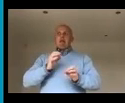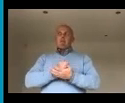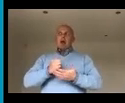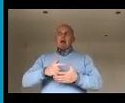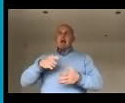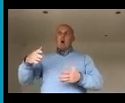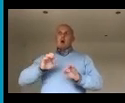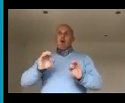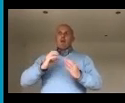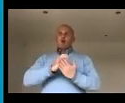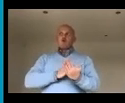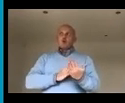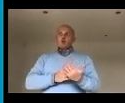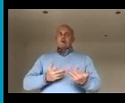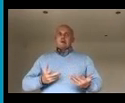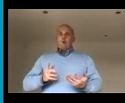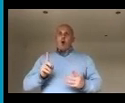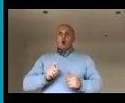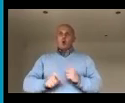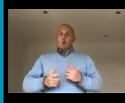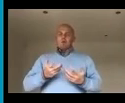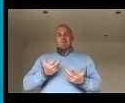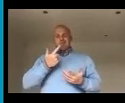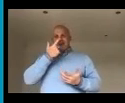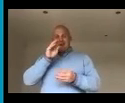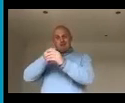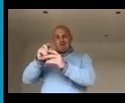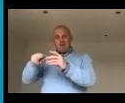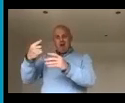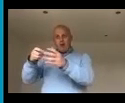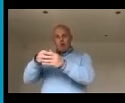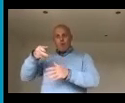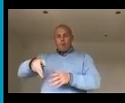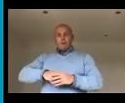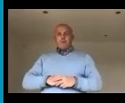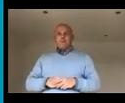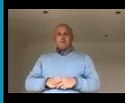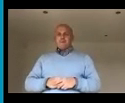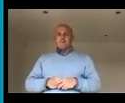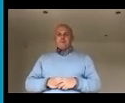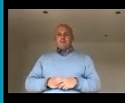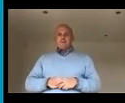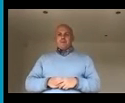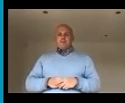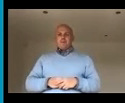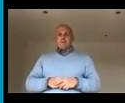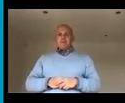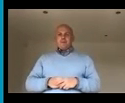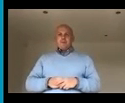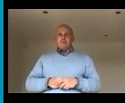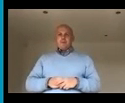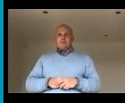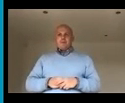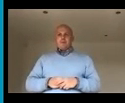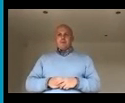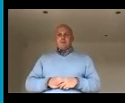without worrying too much about the admin that's behind it. But if you're needing funding for the activities, then there